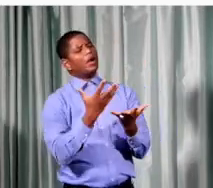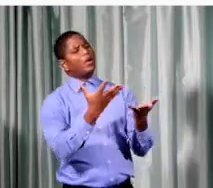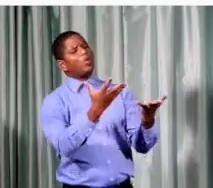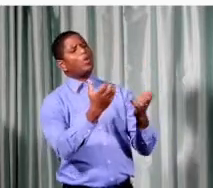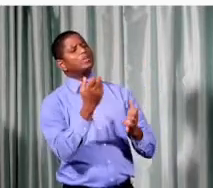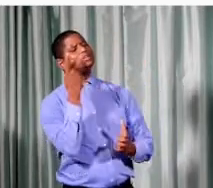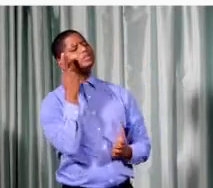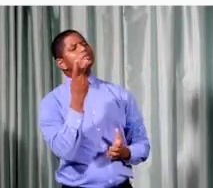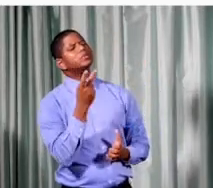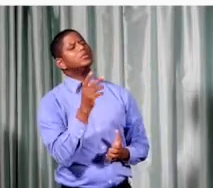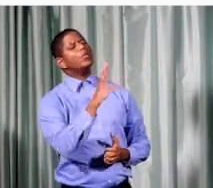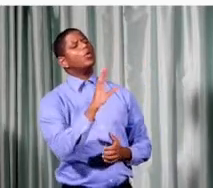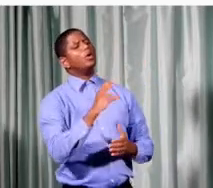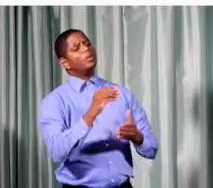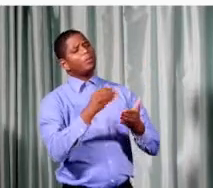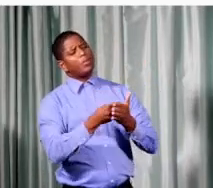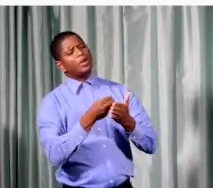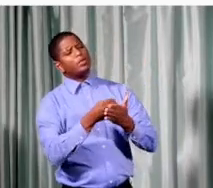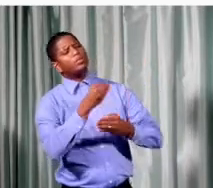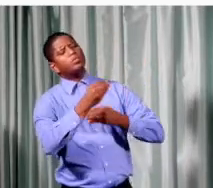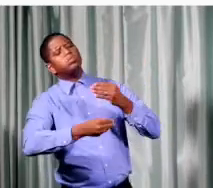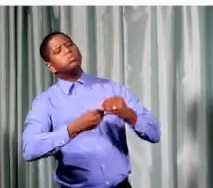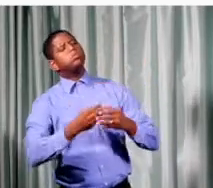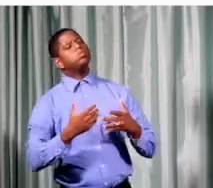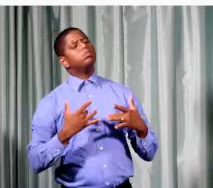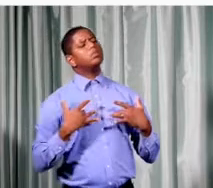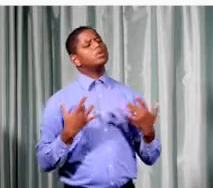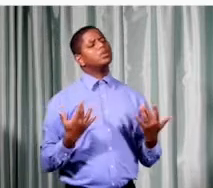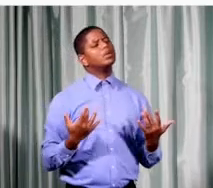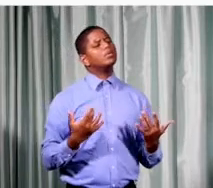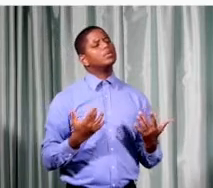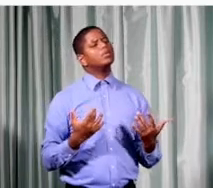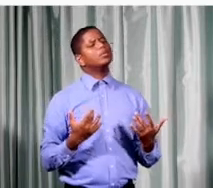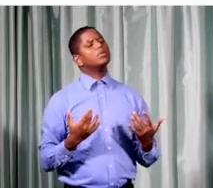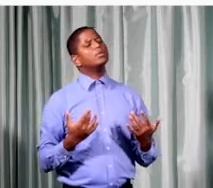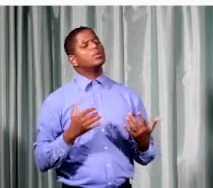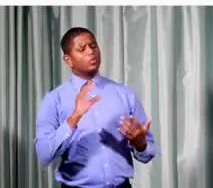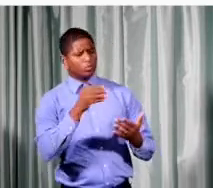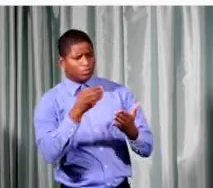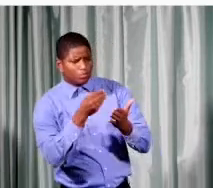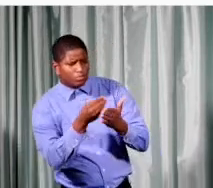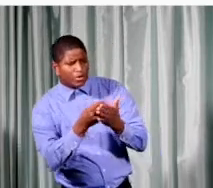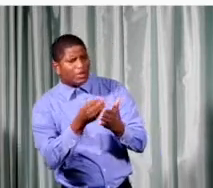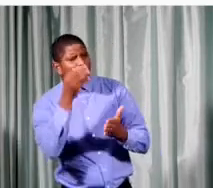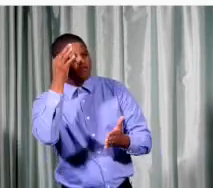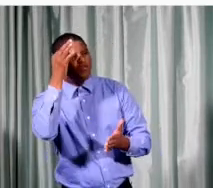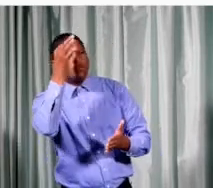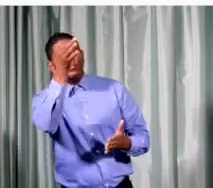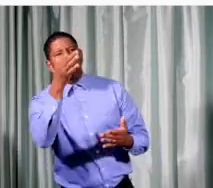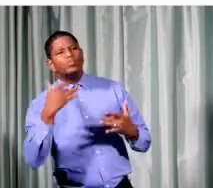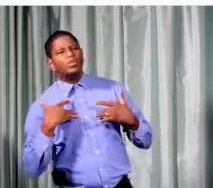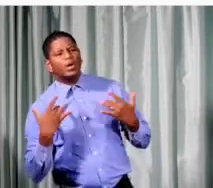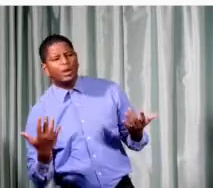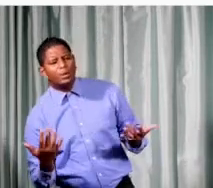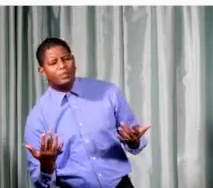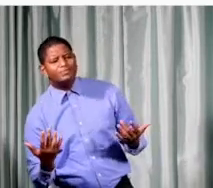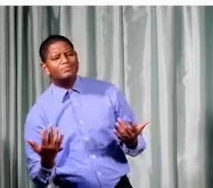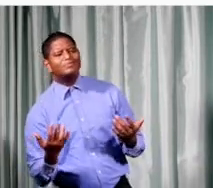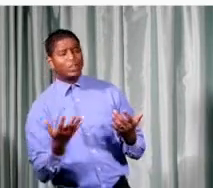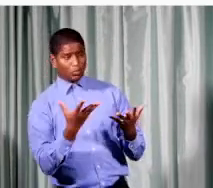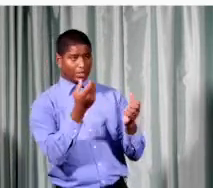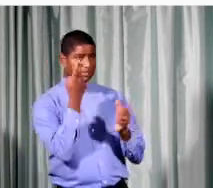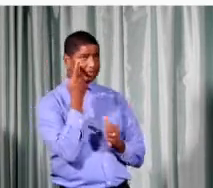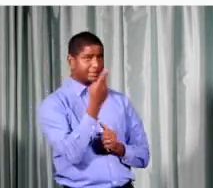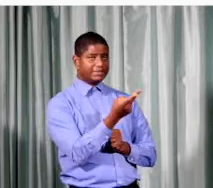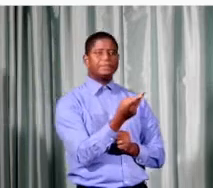accounting. But they would also want to see your cash projections, which we'll get into, right? To see